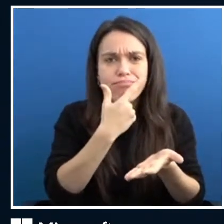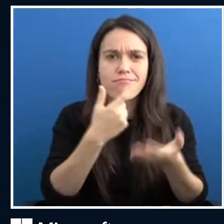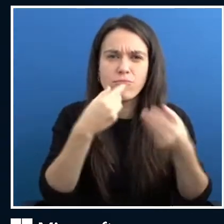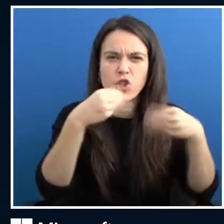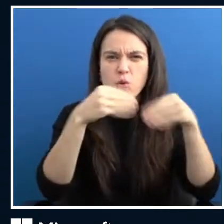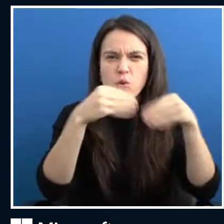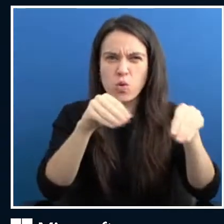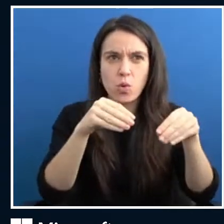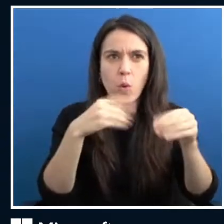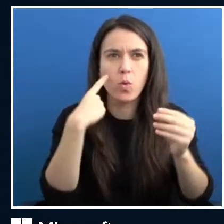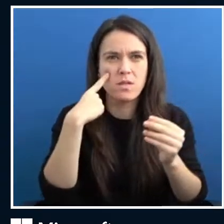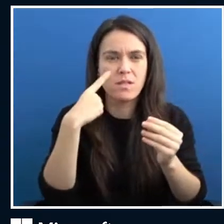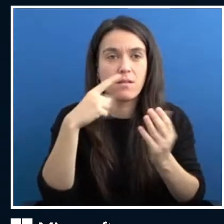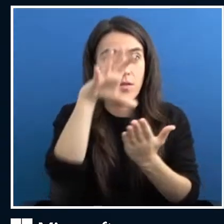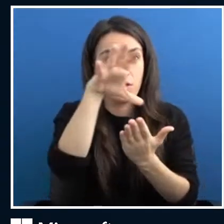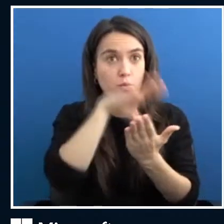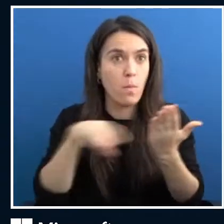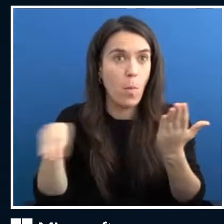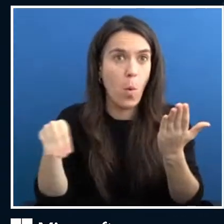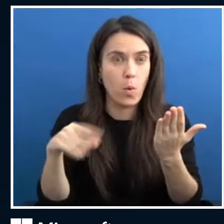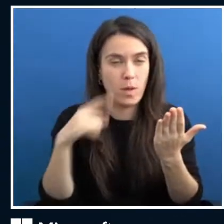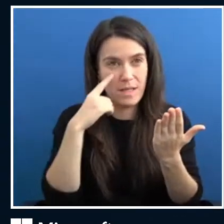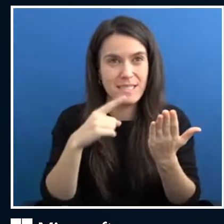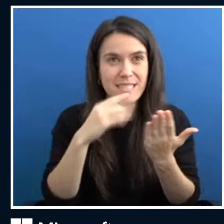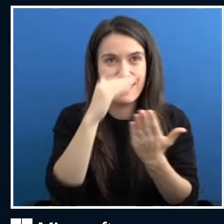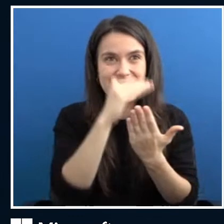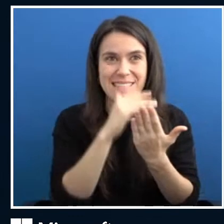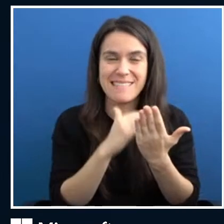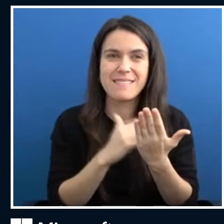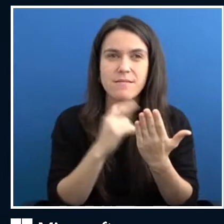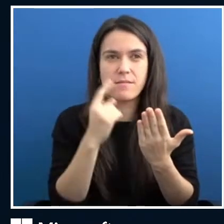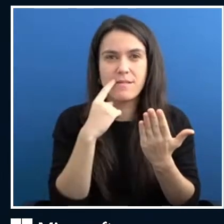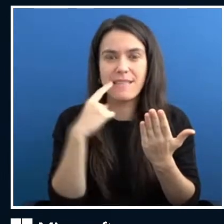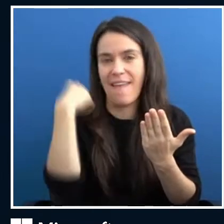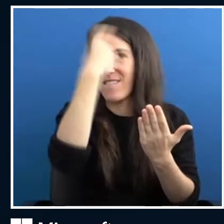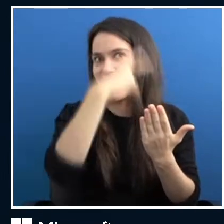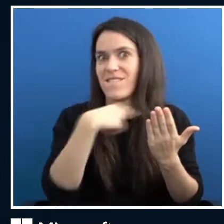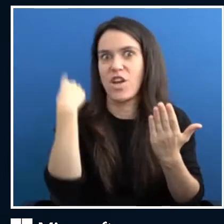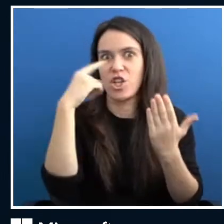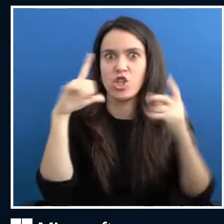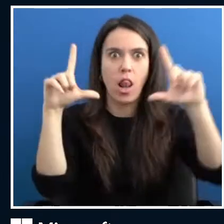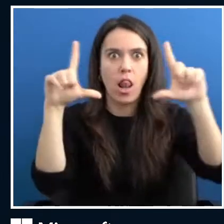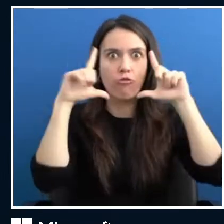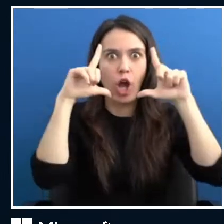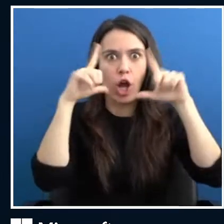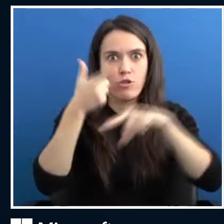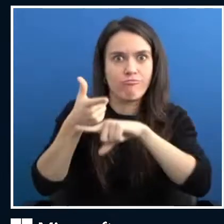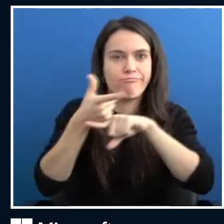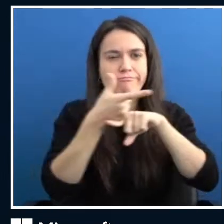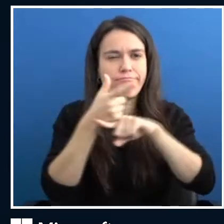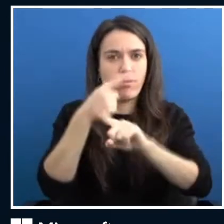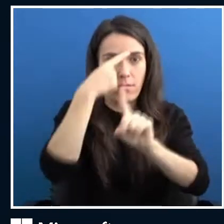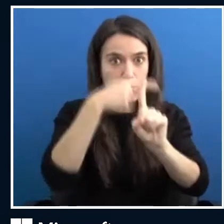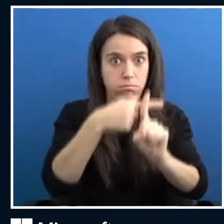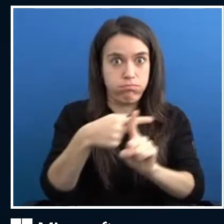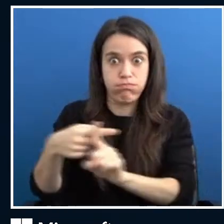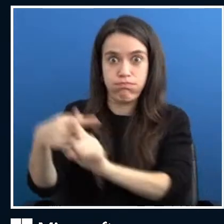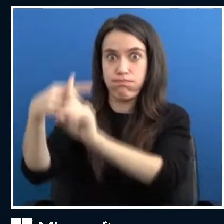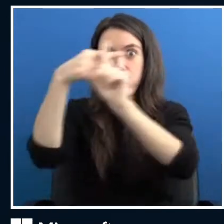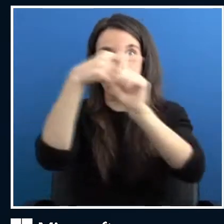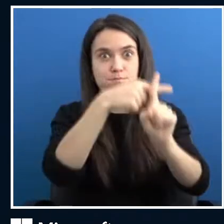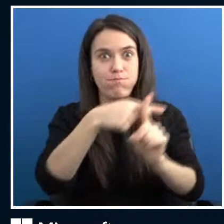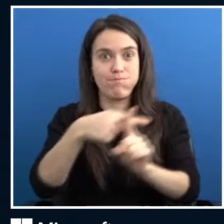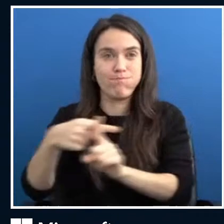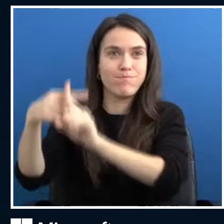since Reuters did the report, the drugstore pulled the facial recognition. They use facial recognition in